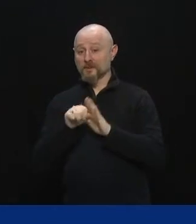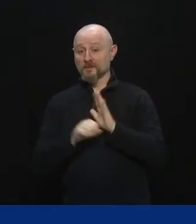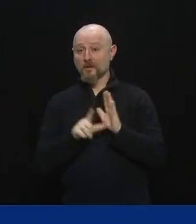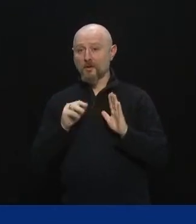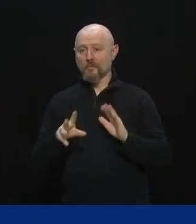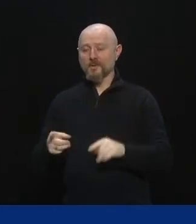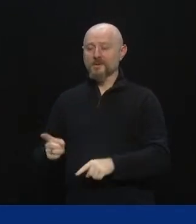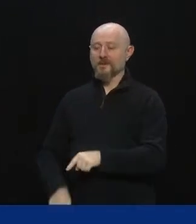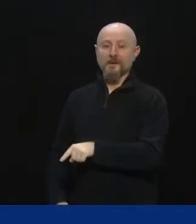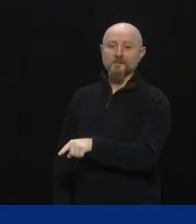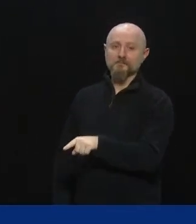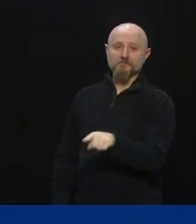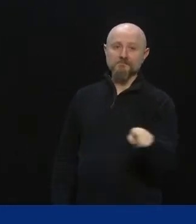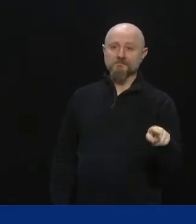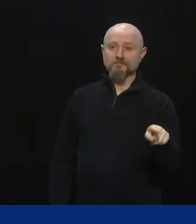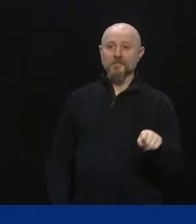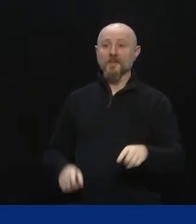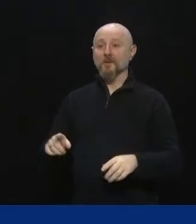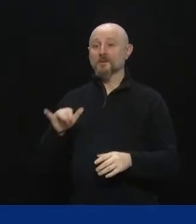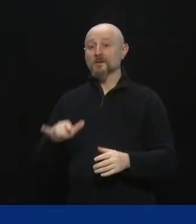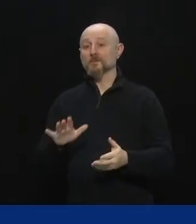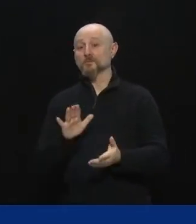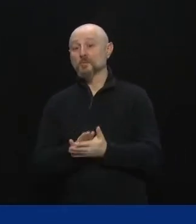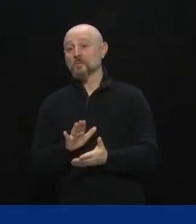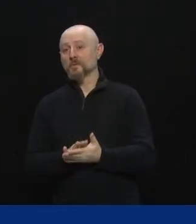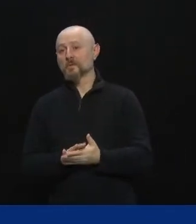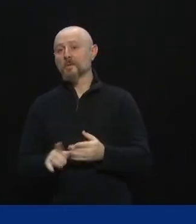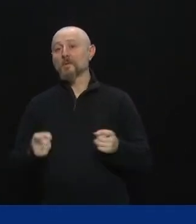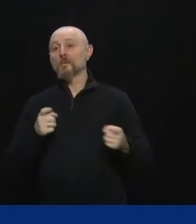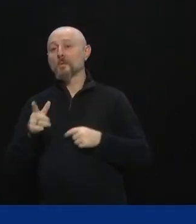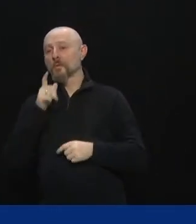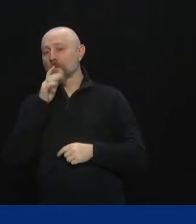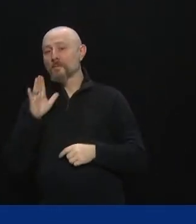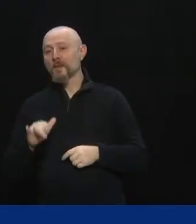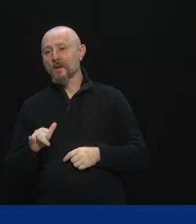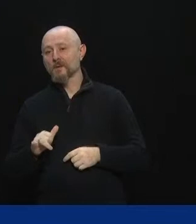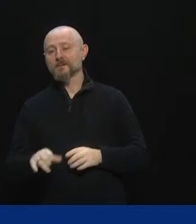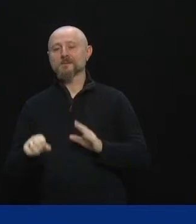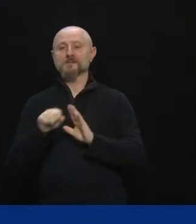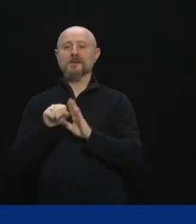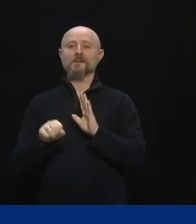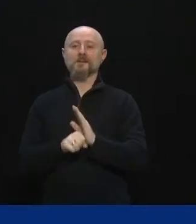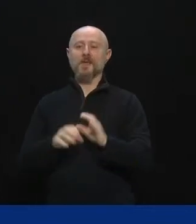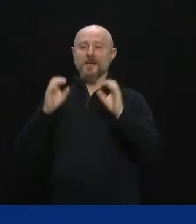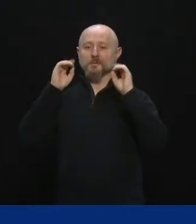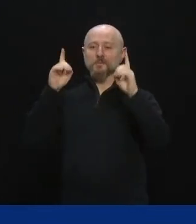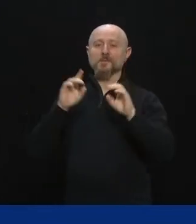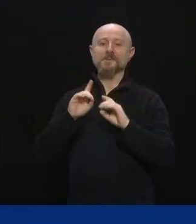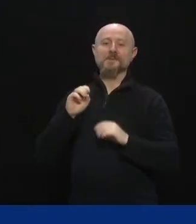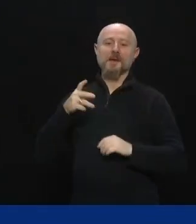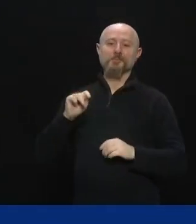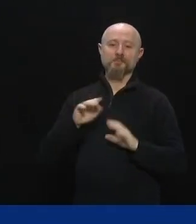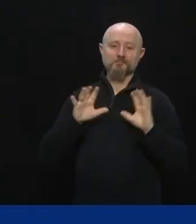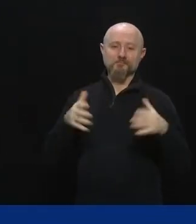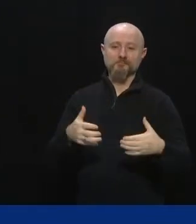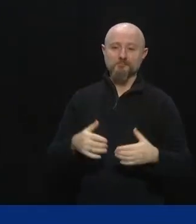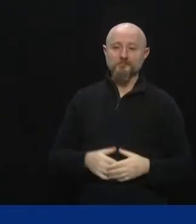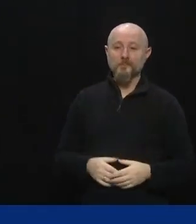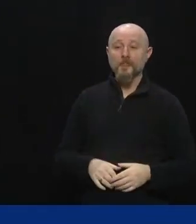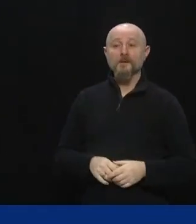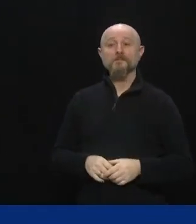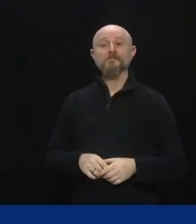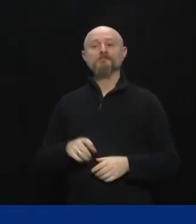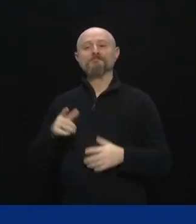addition, the schools are also regulated by another entity known as State Education Department, who came out very